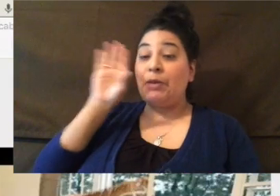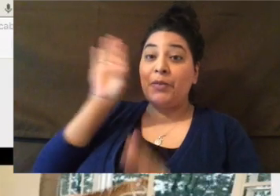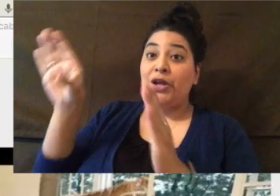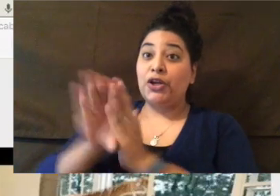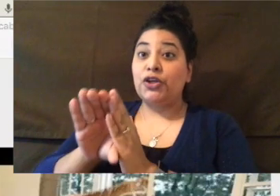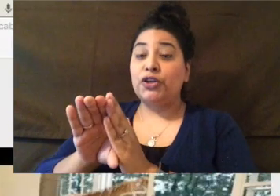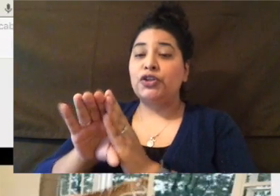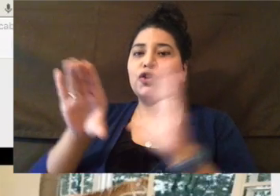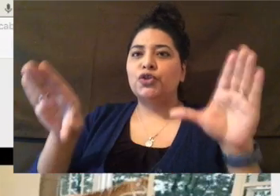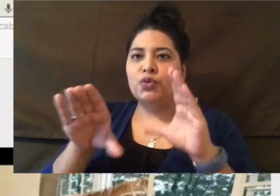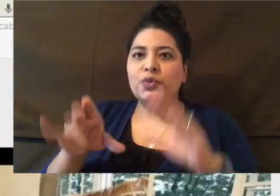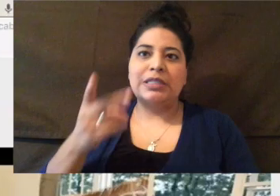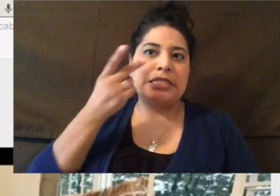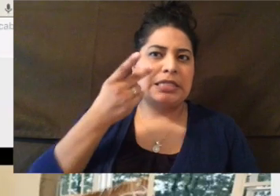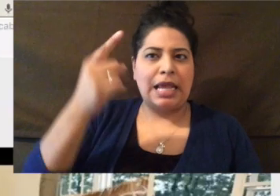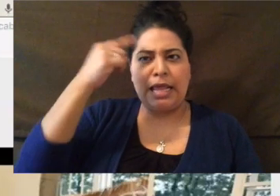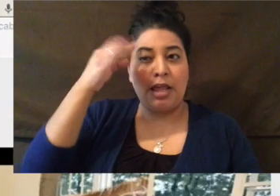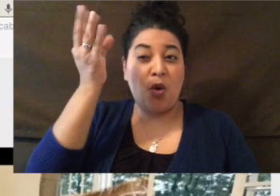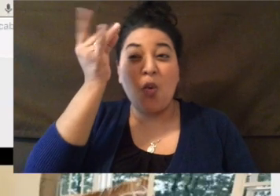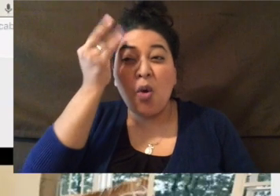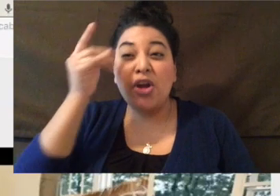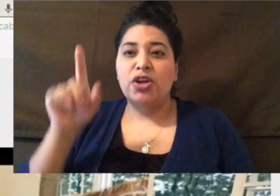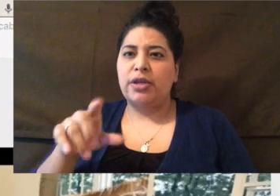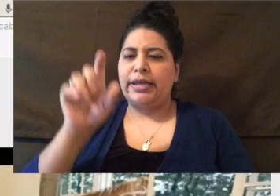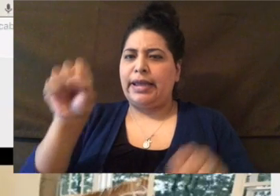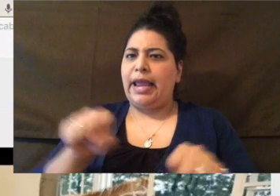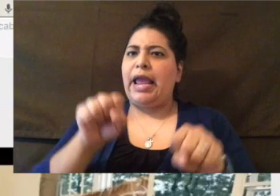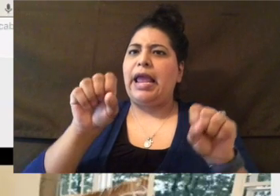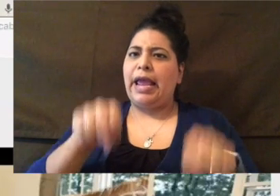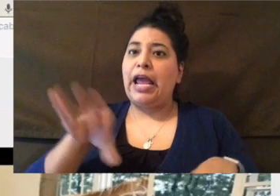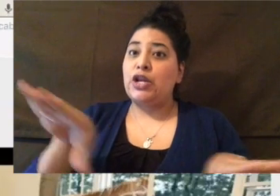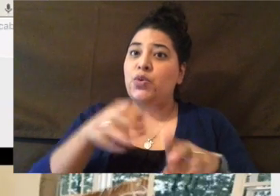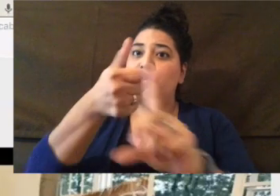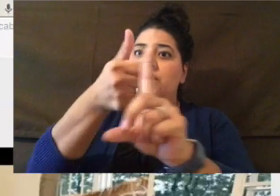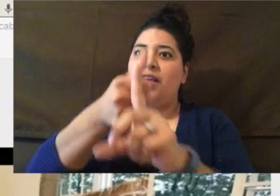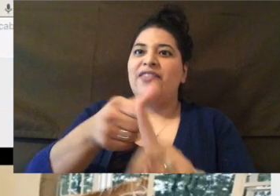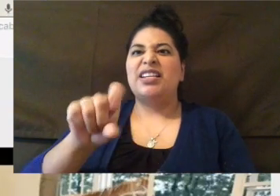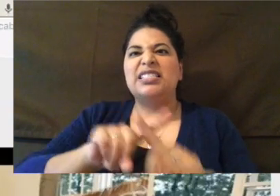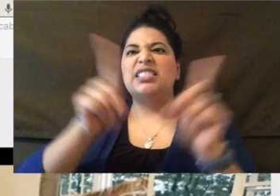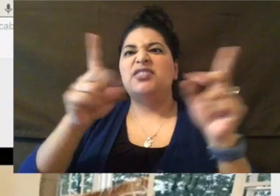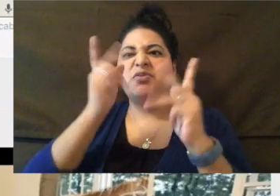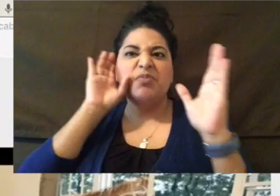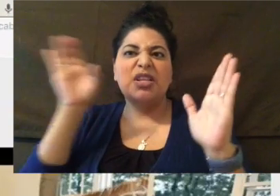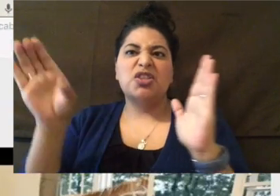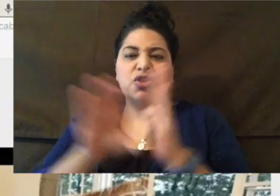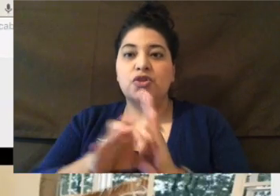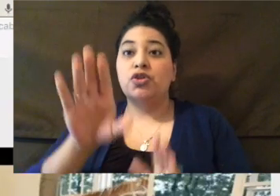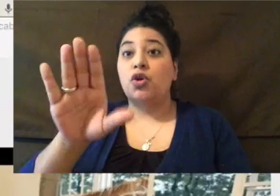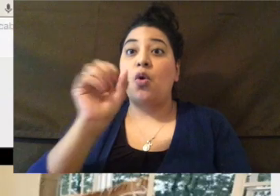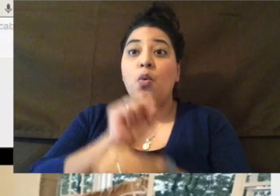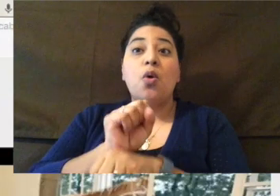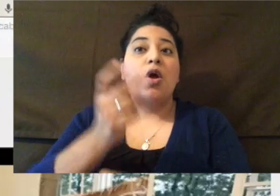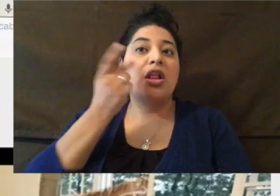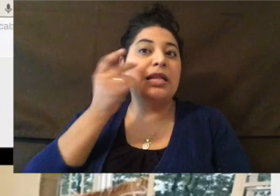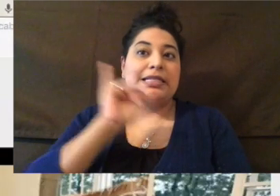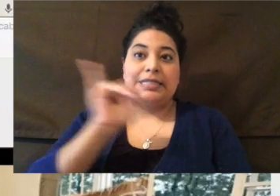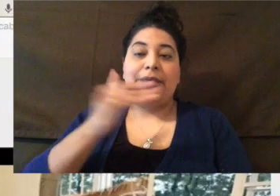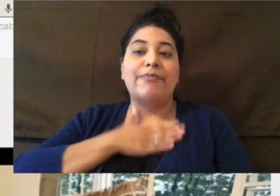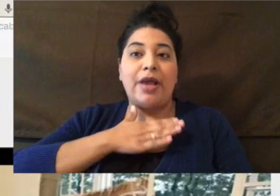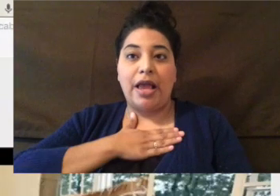Wonder, and then you'll have your own to go in and do with a different picture. But your work will look like just like this, what I have right